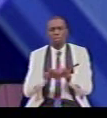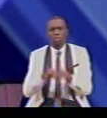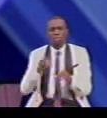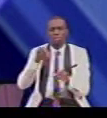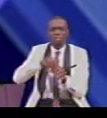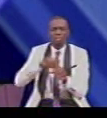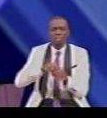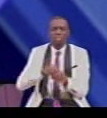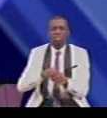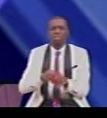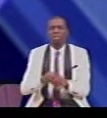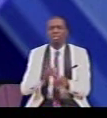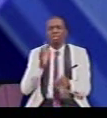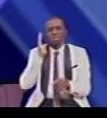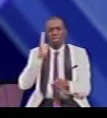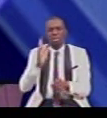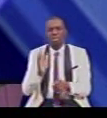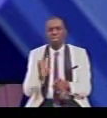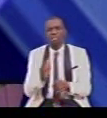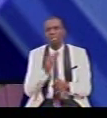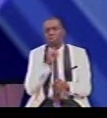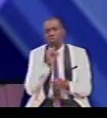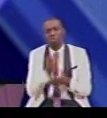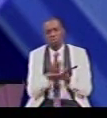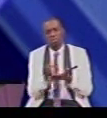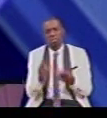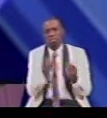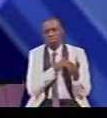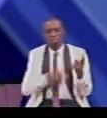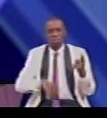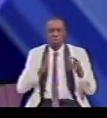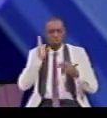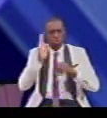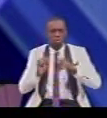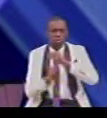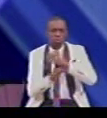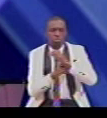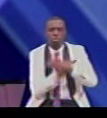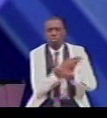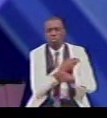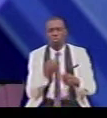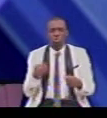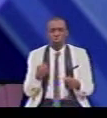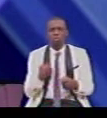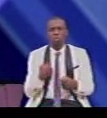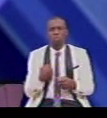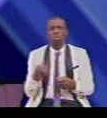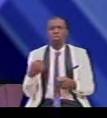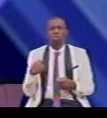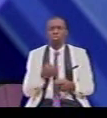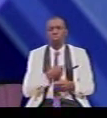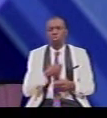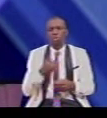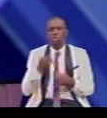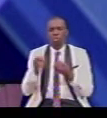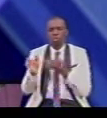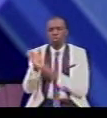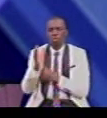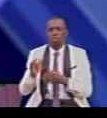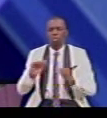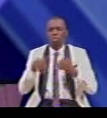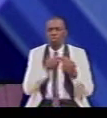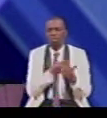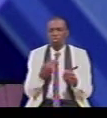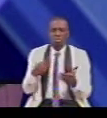and the Lord will support us since it is his work he put us in trust with this work and we must please him the way we do it